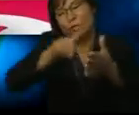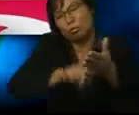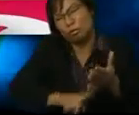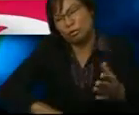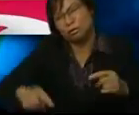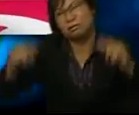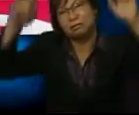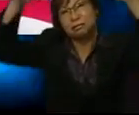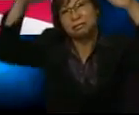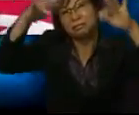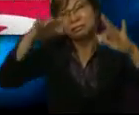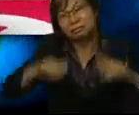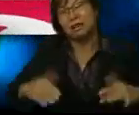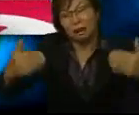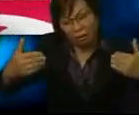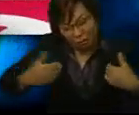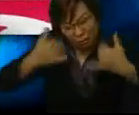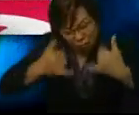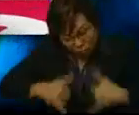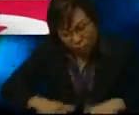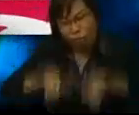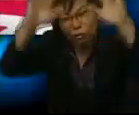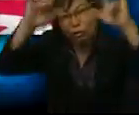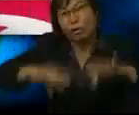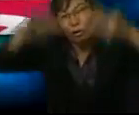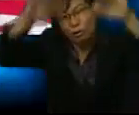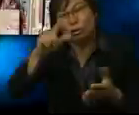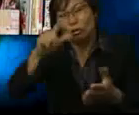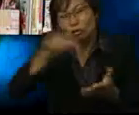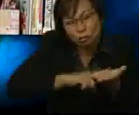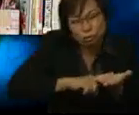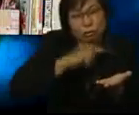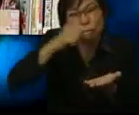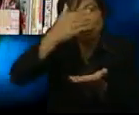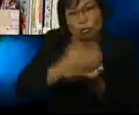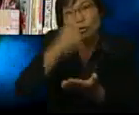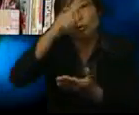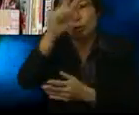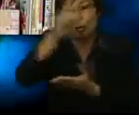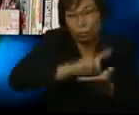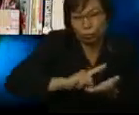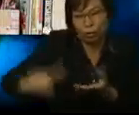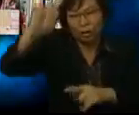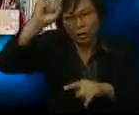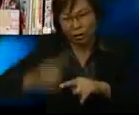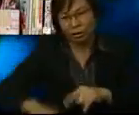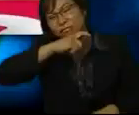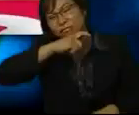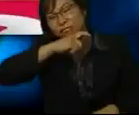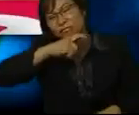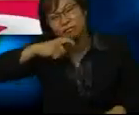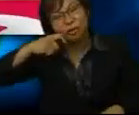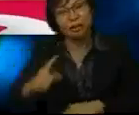war, it has been raining so heavily non-stop for a week now. I can't even get a dry day to go out and